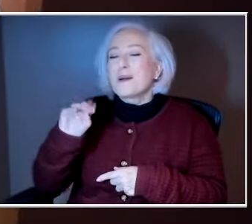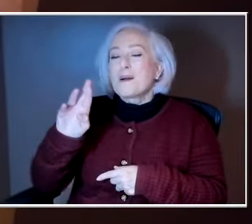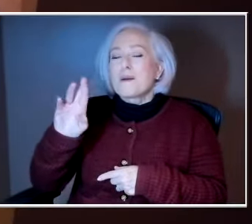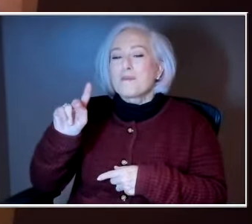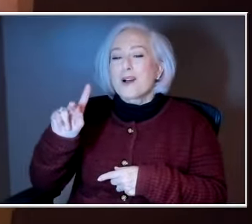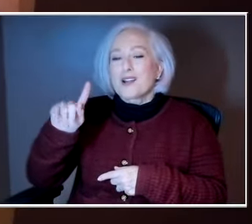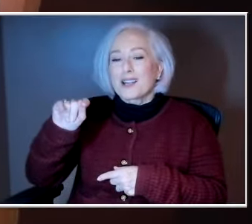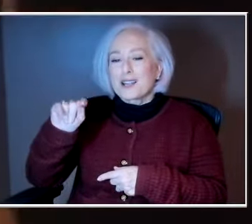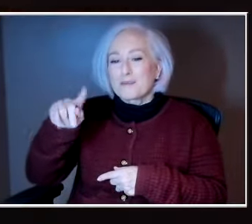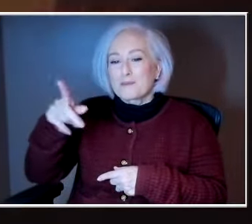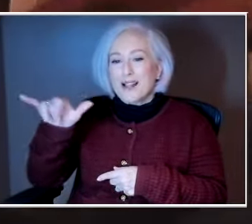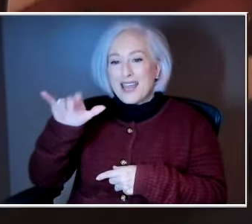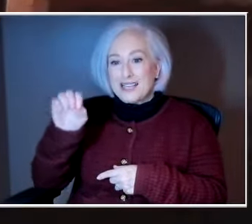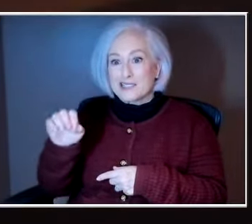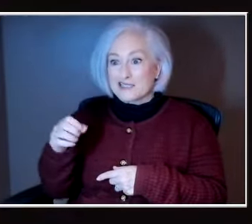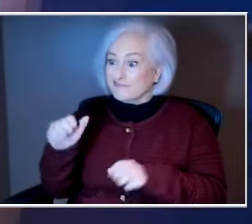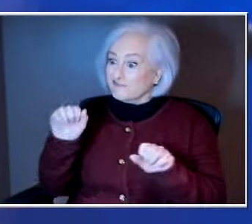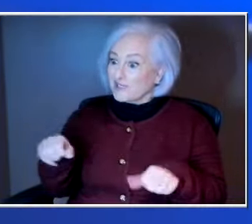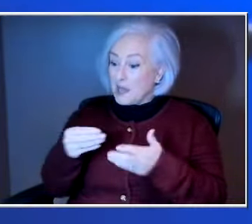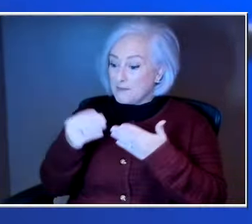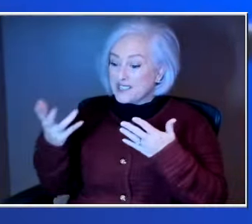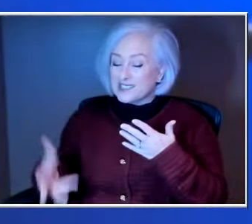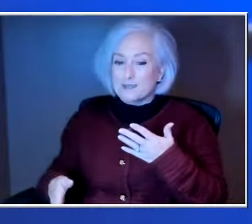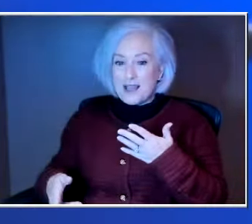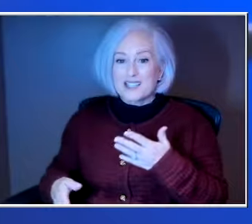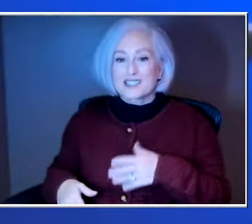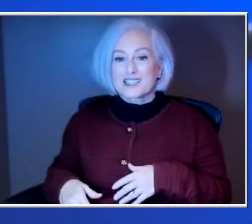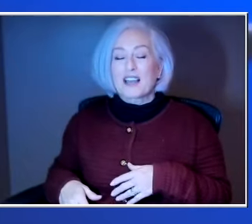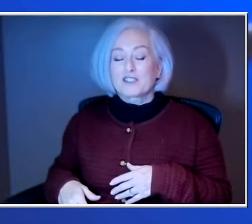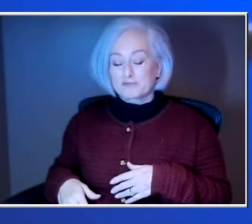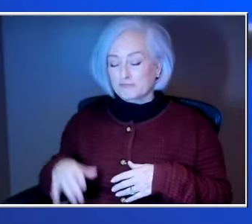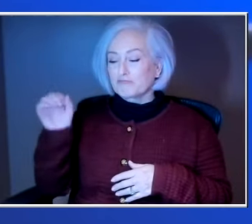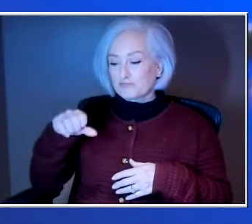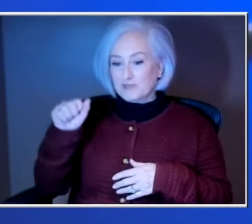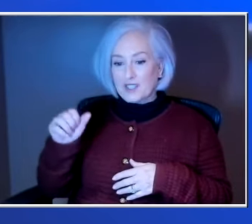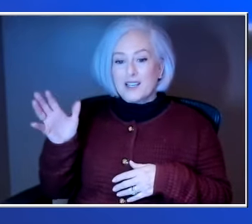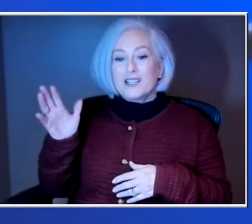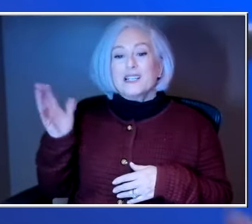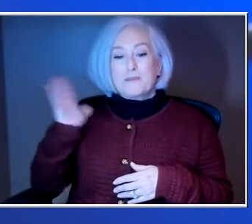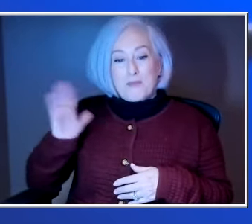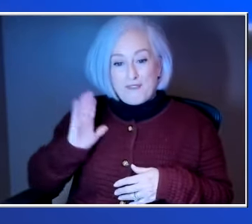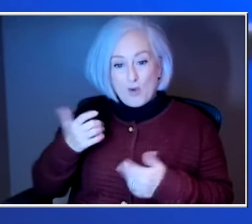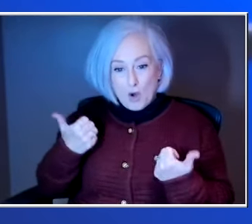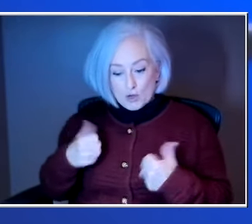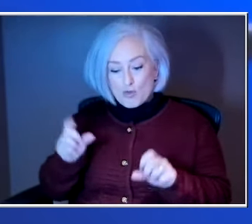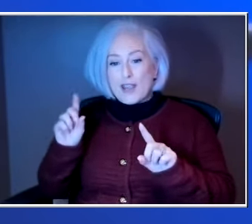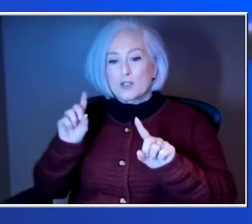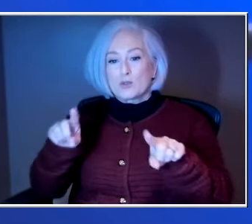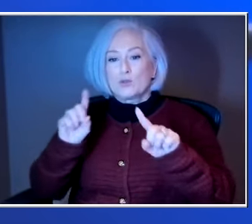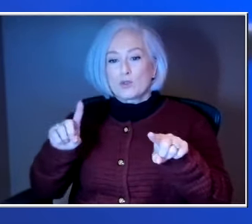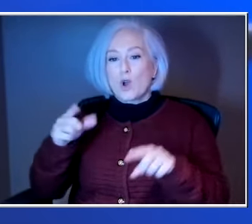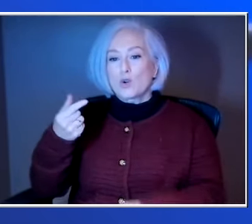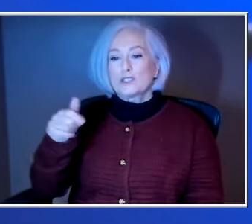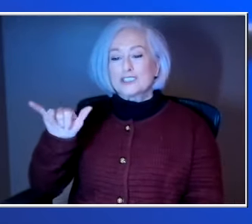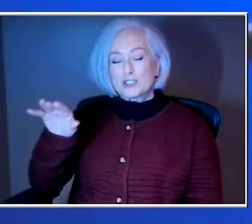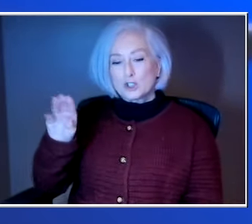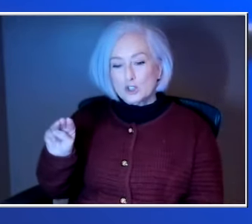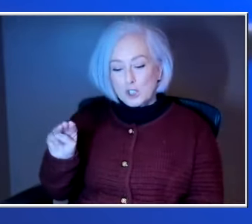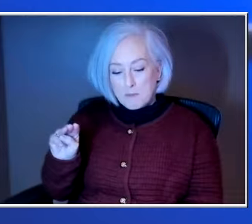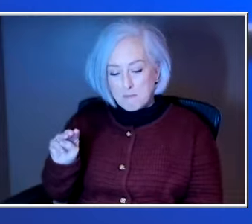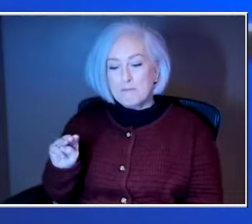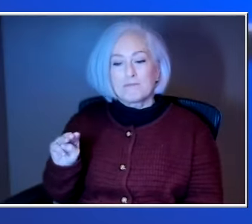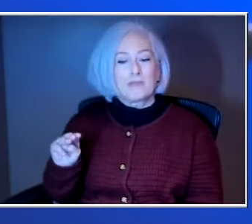really expensive. Make your own home gym. You do, because I tried the gyms, and I won't say which one I went to, but I did try the gyms, mm-hmm. and it wasn't